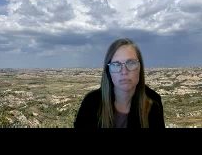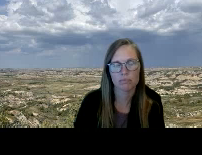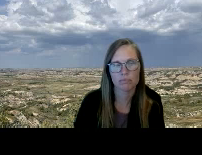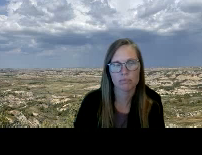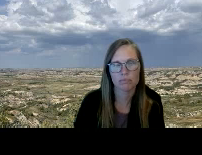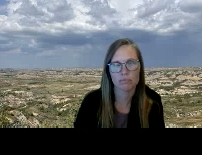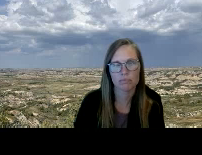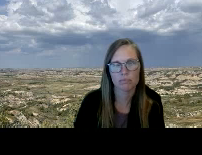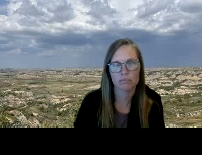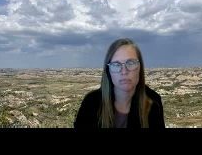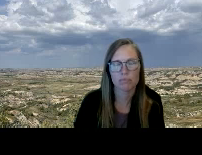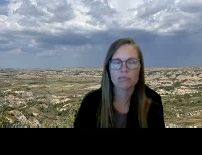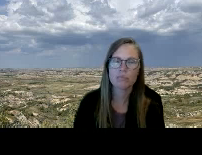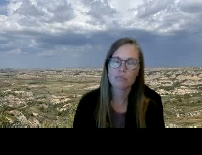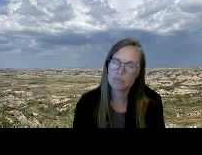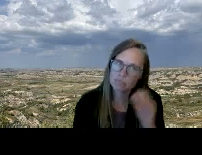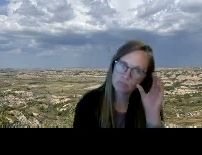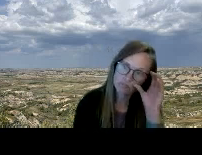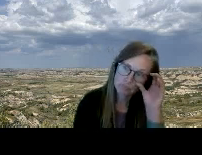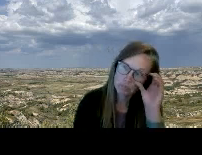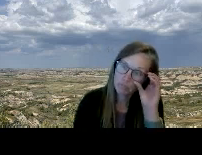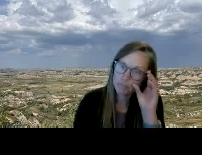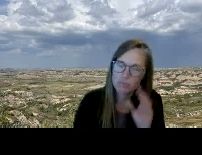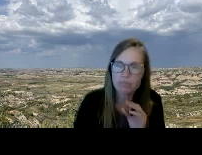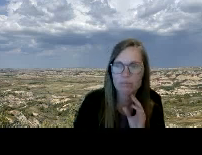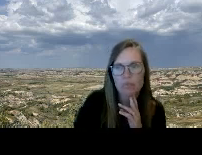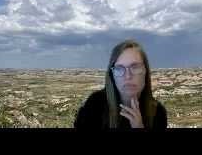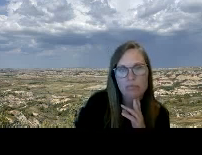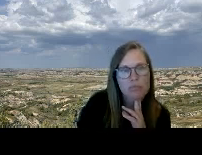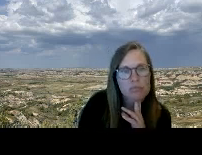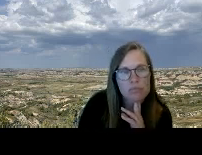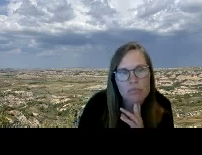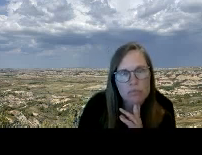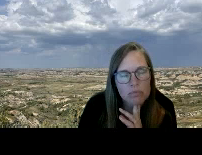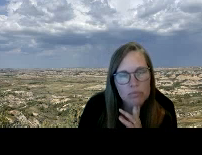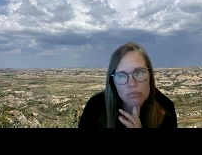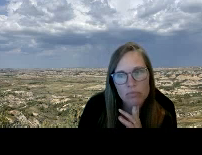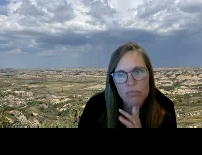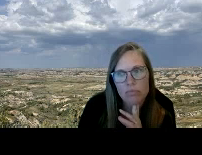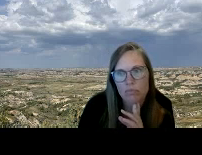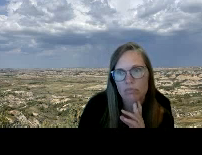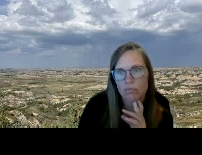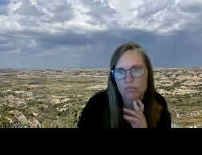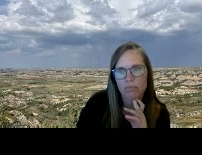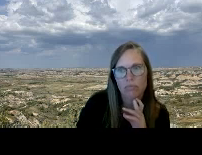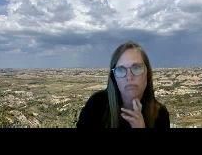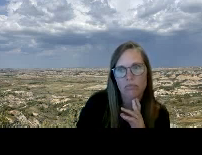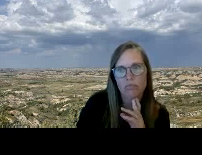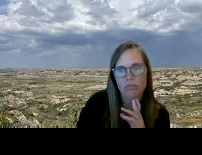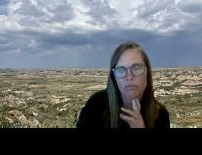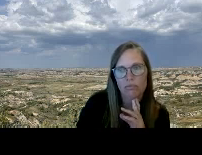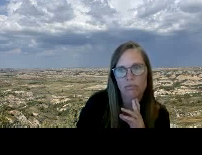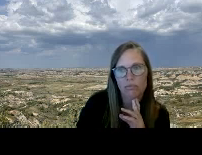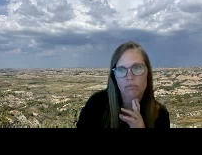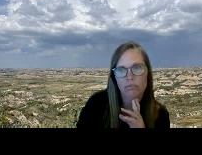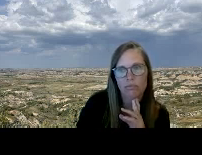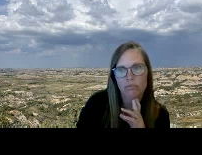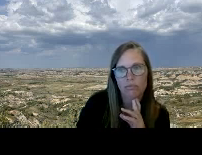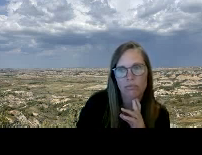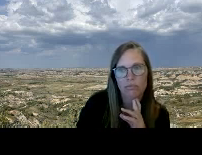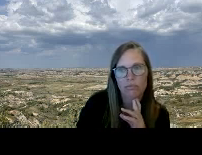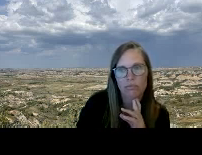self collection as well. And if that still isn't enough, there's actually a customer service number that